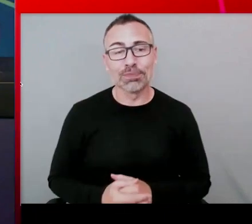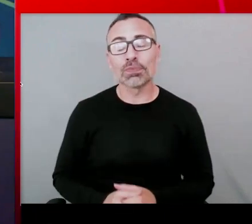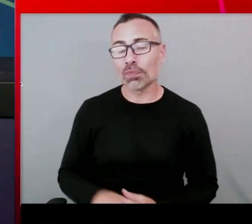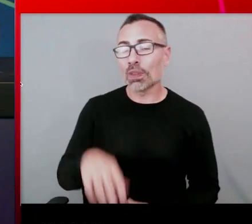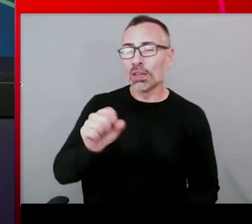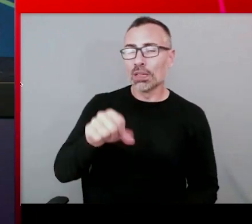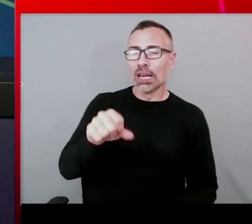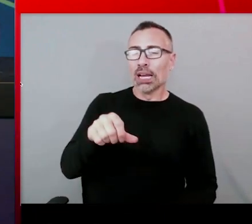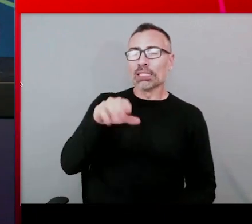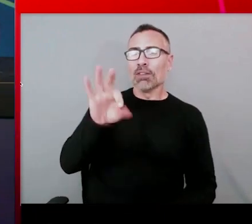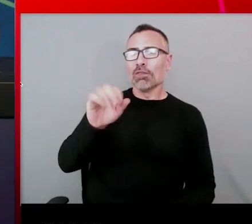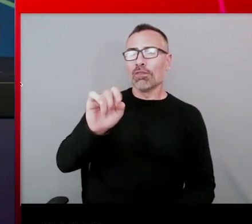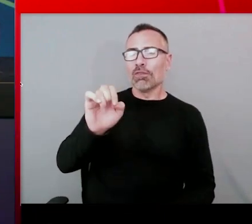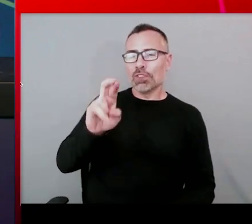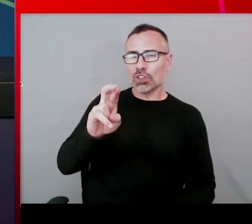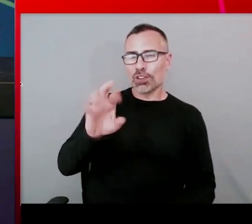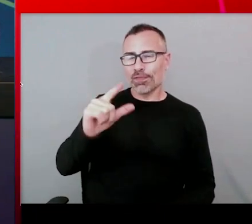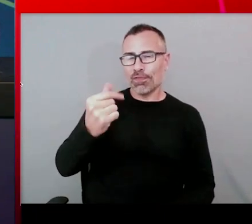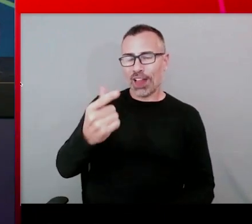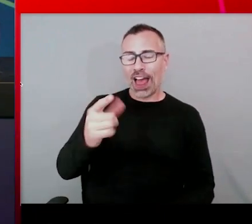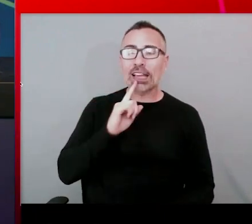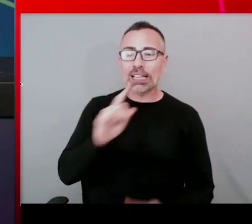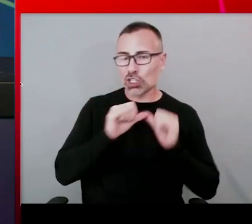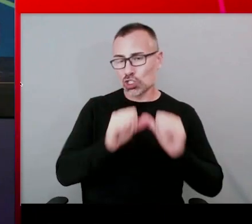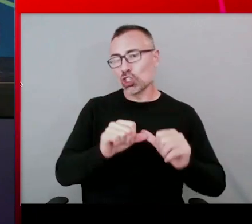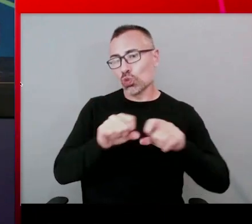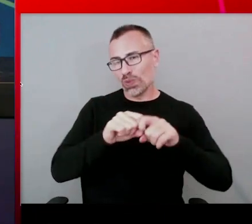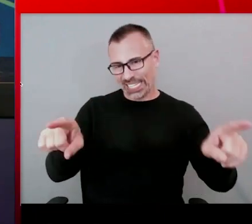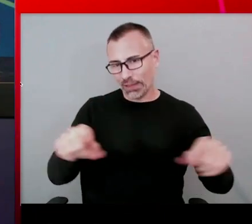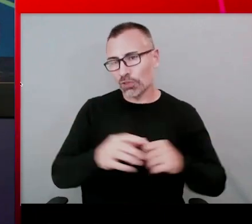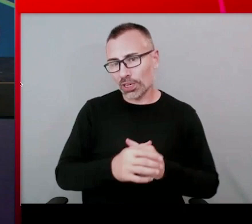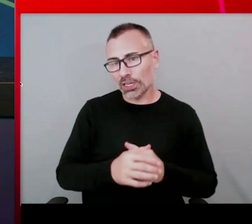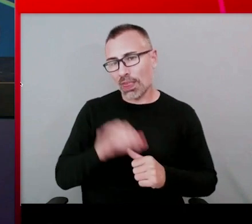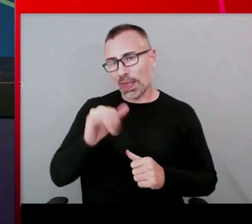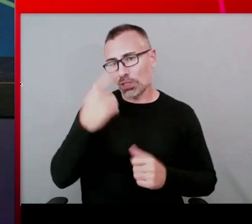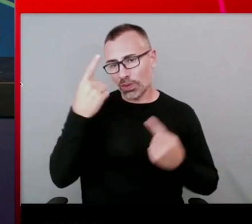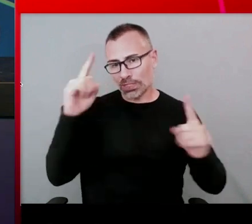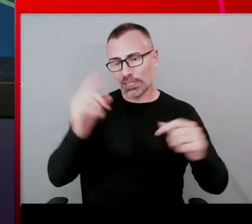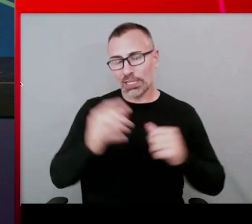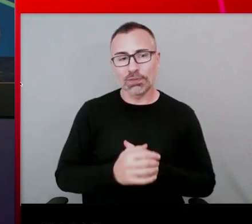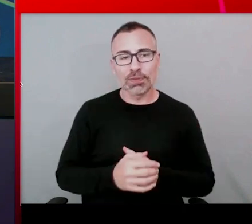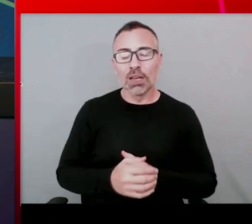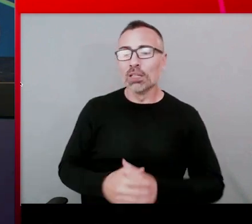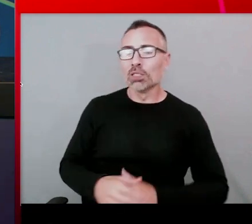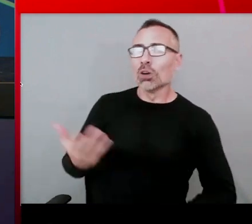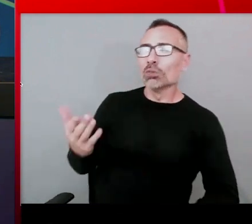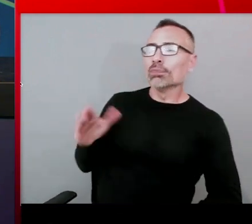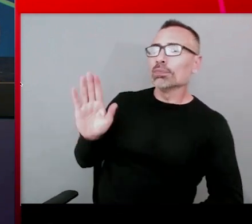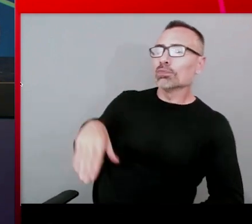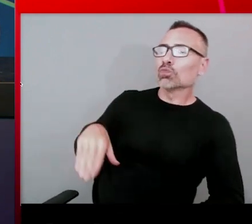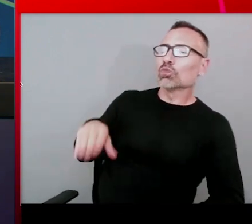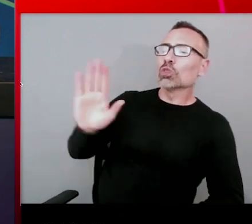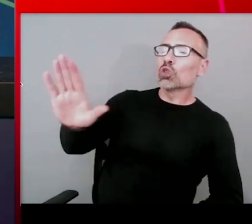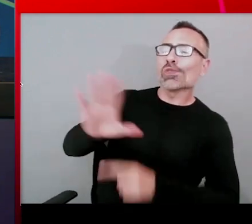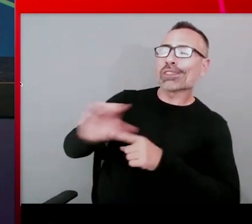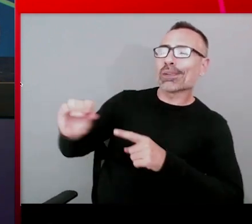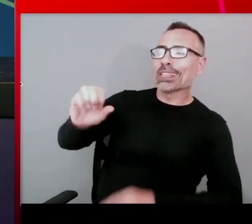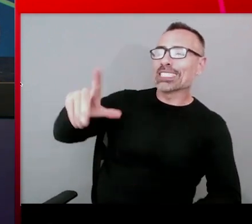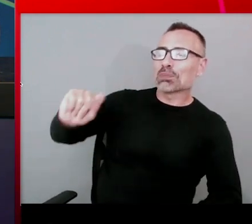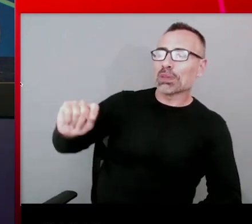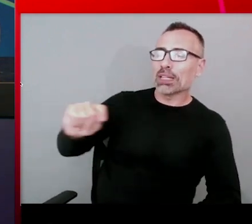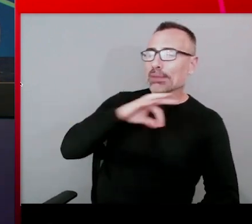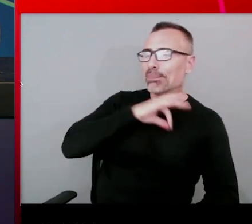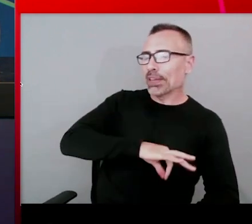you to do continuous delivery. Of course. Yeah. So what are the benefits of split, right? Feature flags in general,